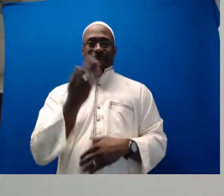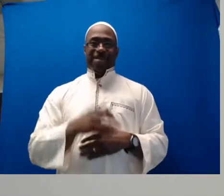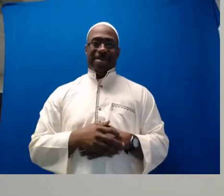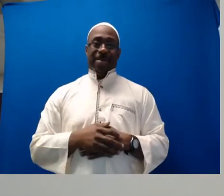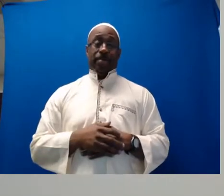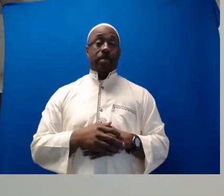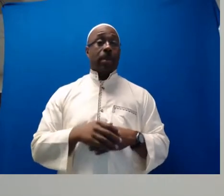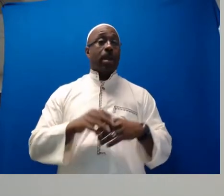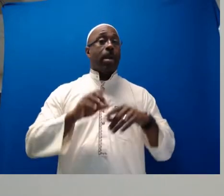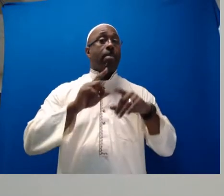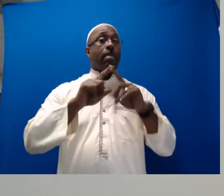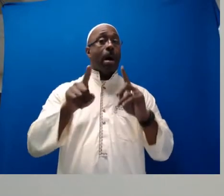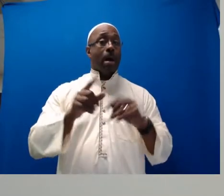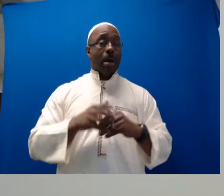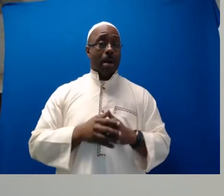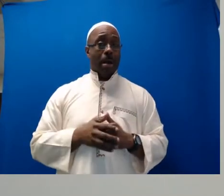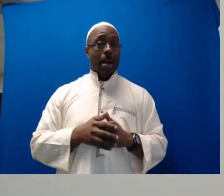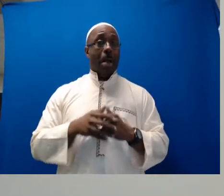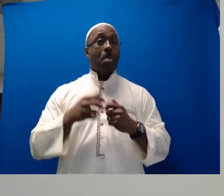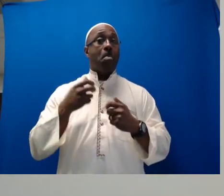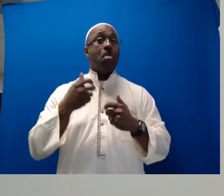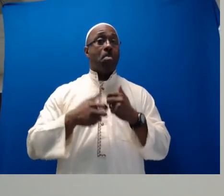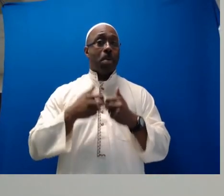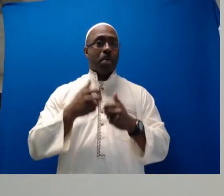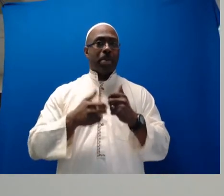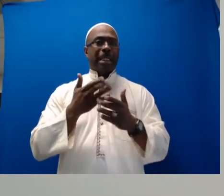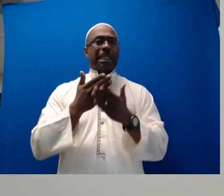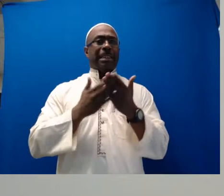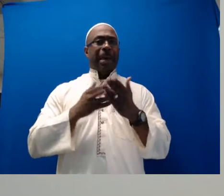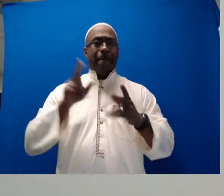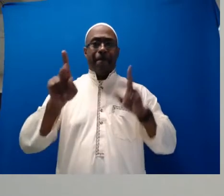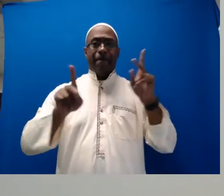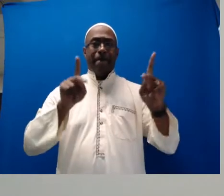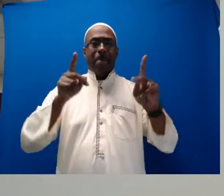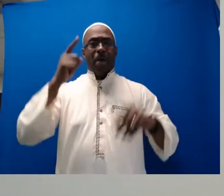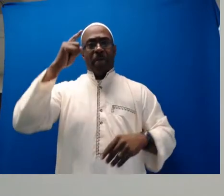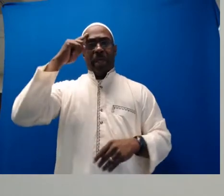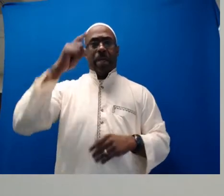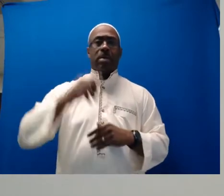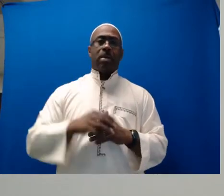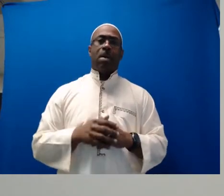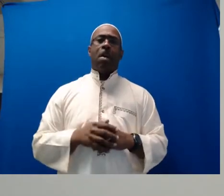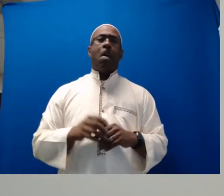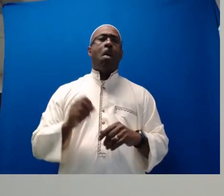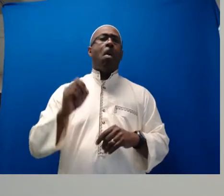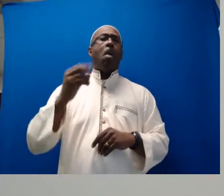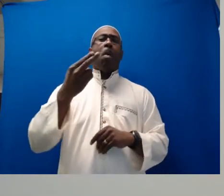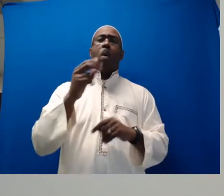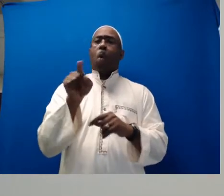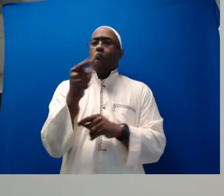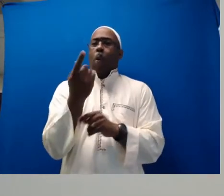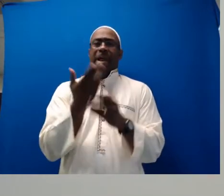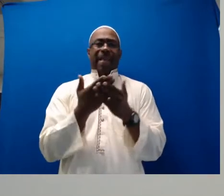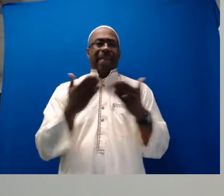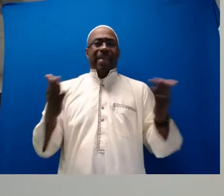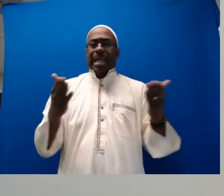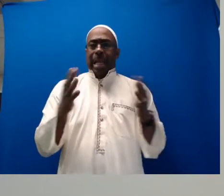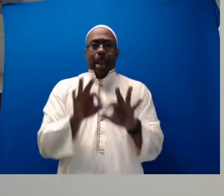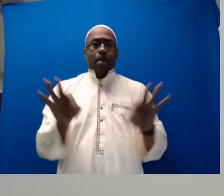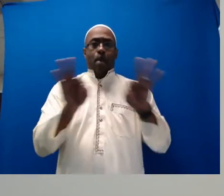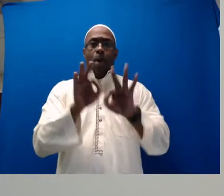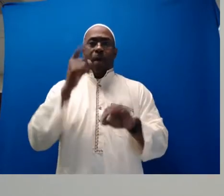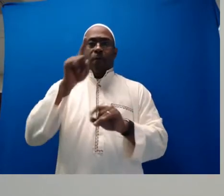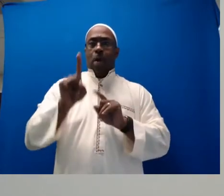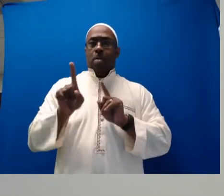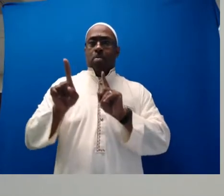But there's an issue, especially with some folks who perhaps may think that the only thing that's important for the Jumu'ah is